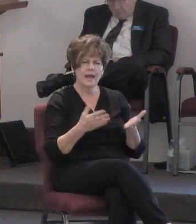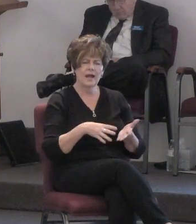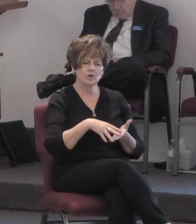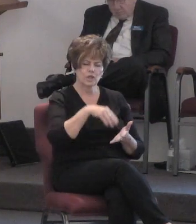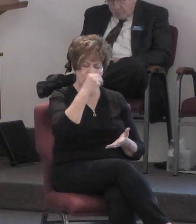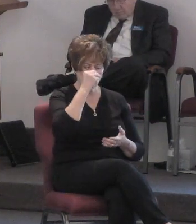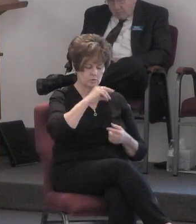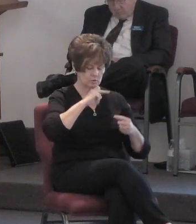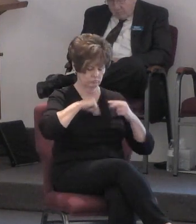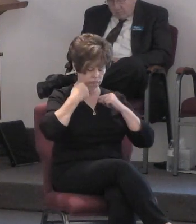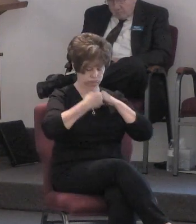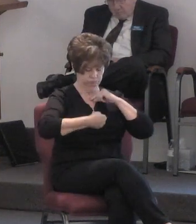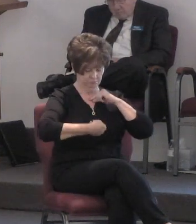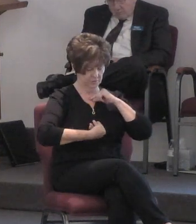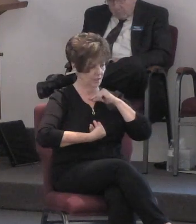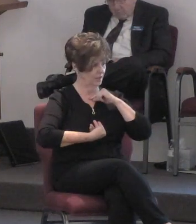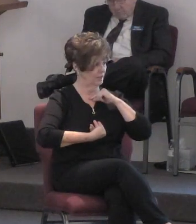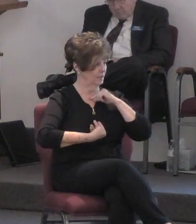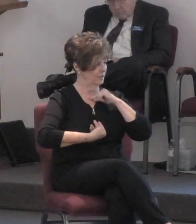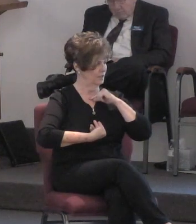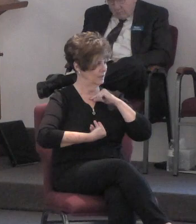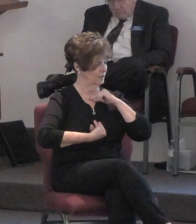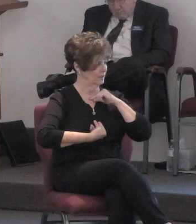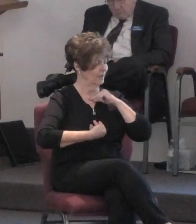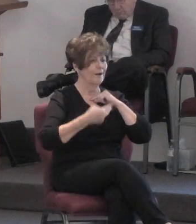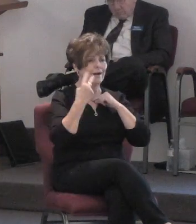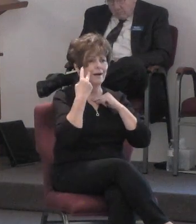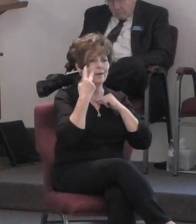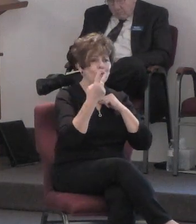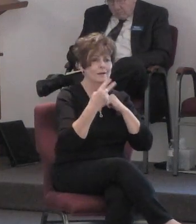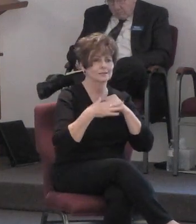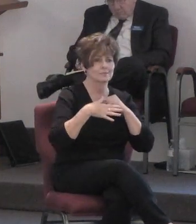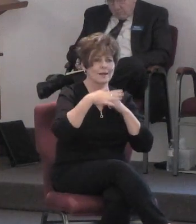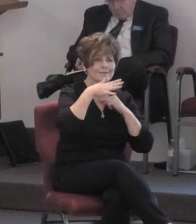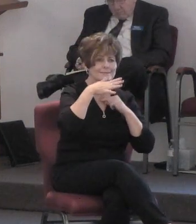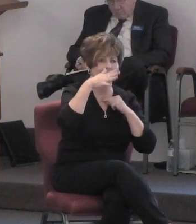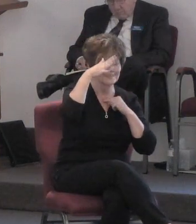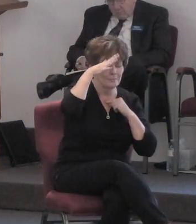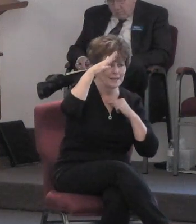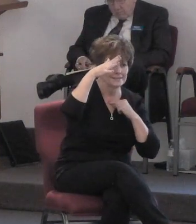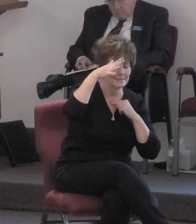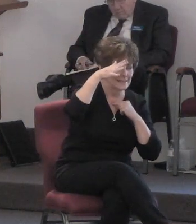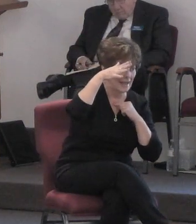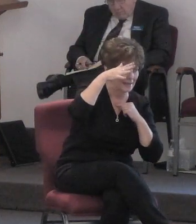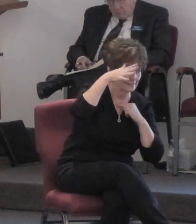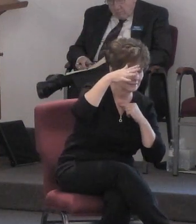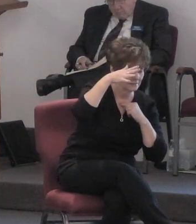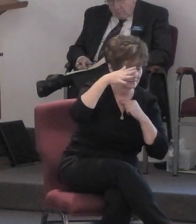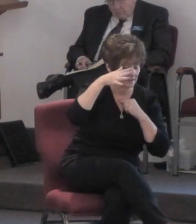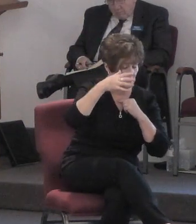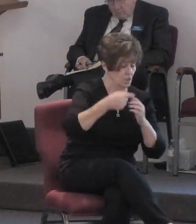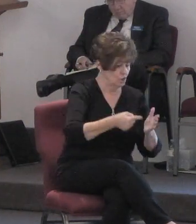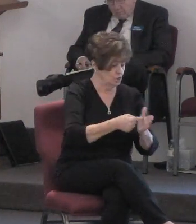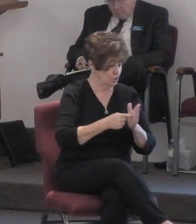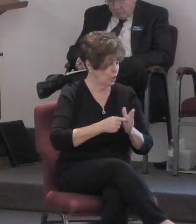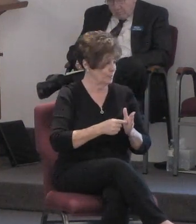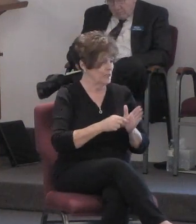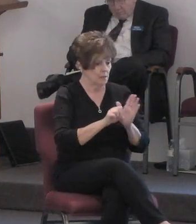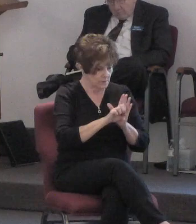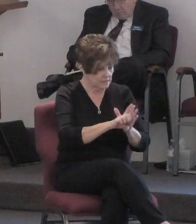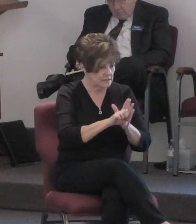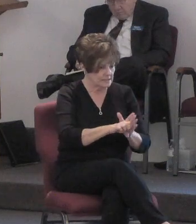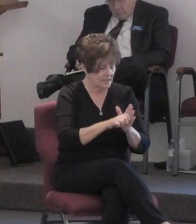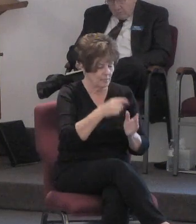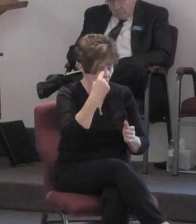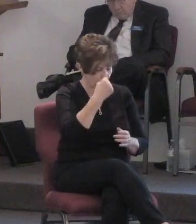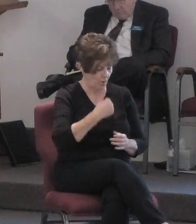tie? I watched my daddy do it. And then he helped me, you know, showed me how to do it. But he was an example. He tied a tie